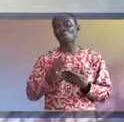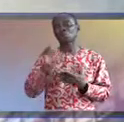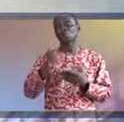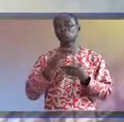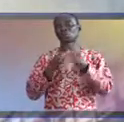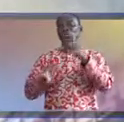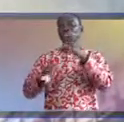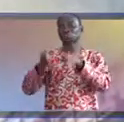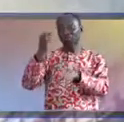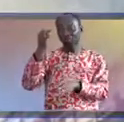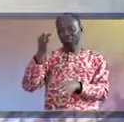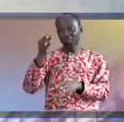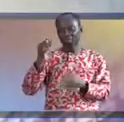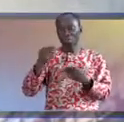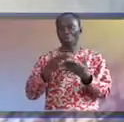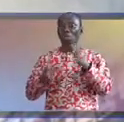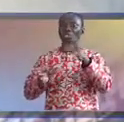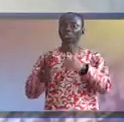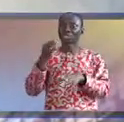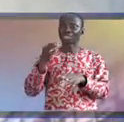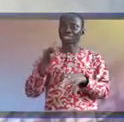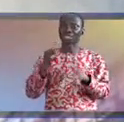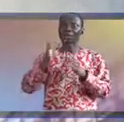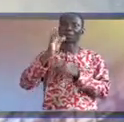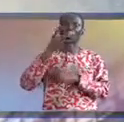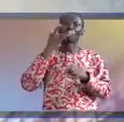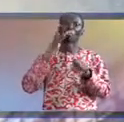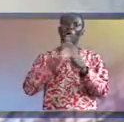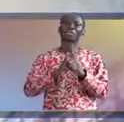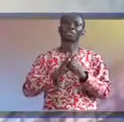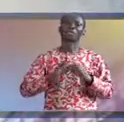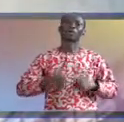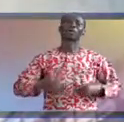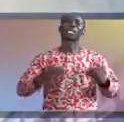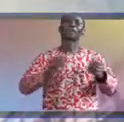so odi begu honam nyina so no ene